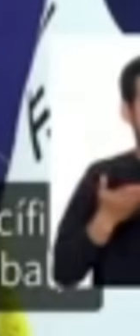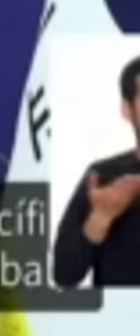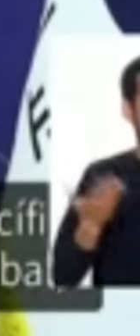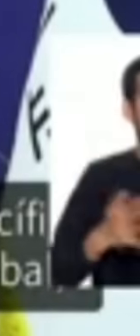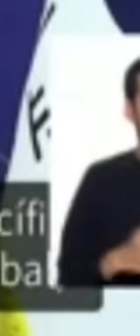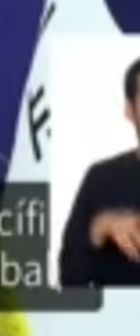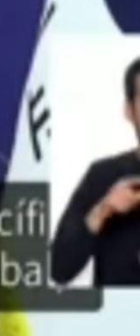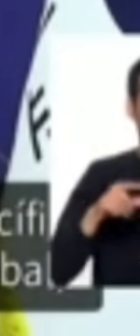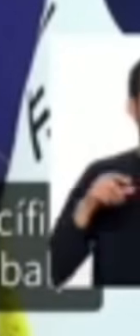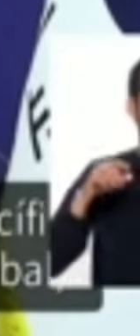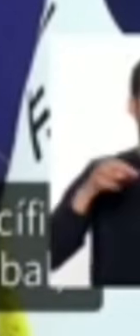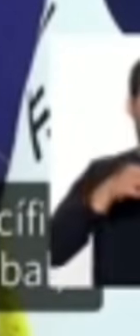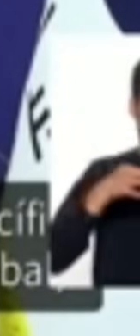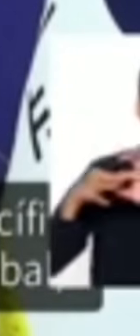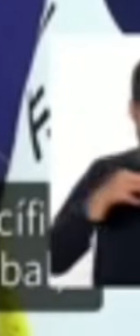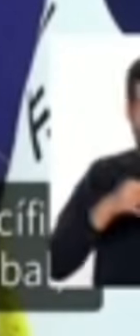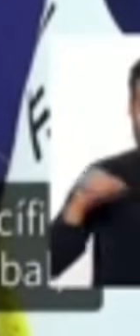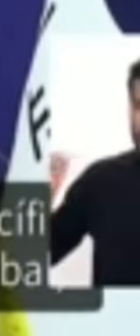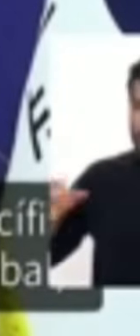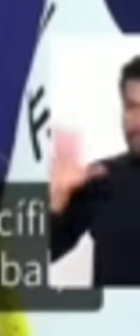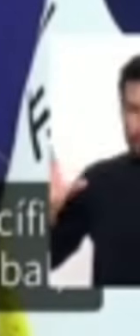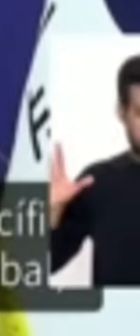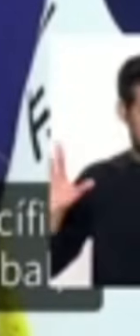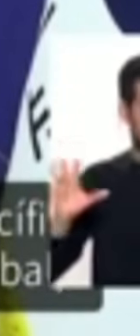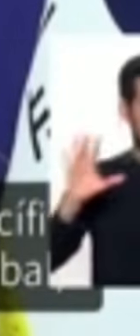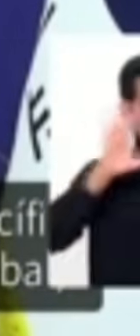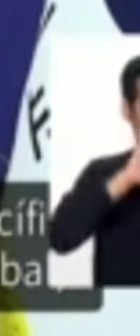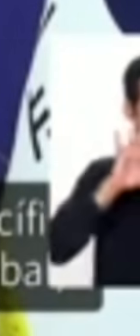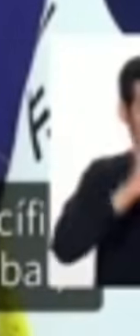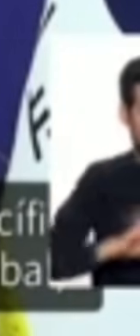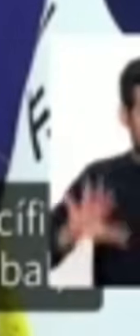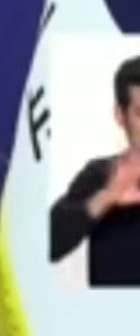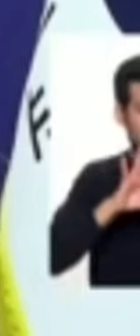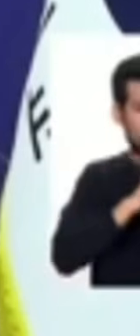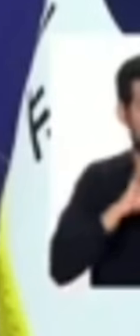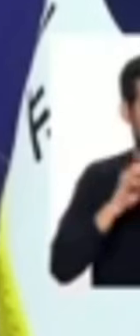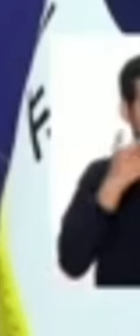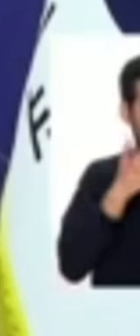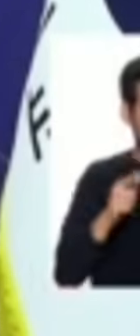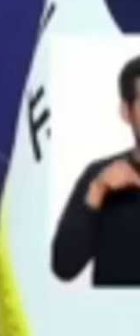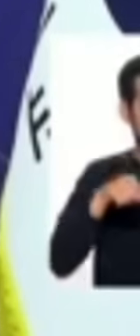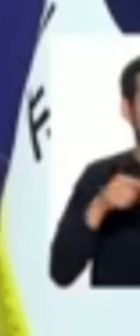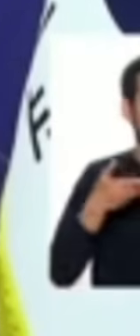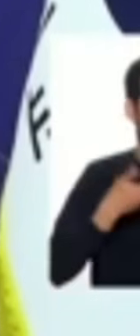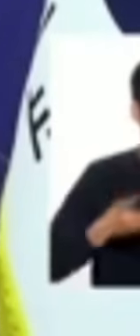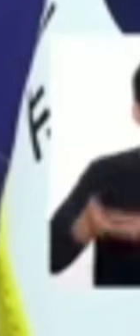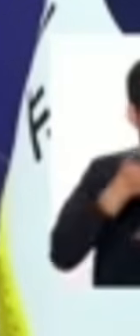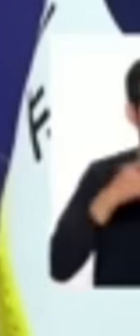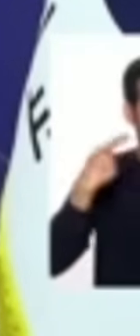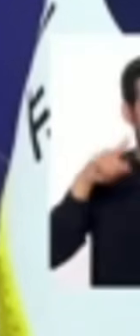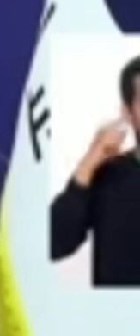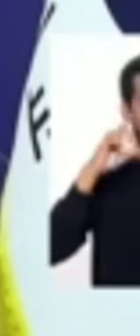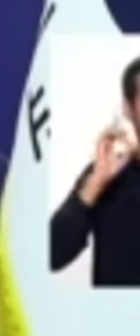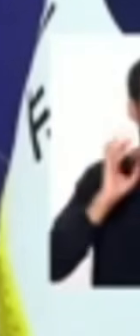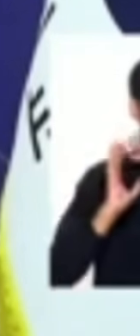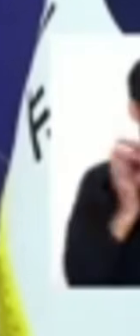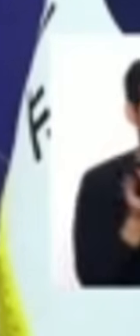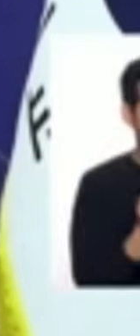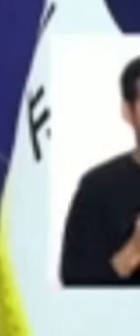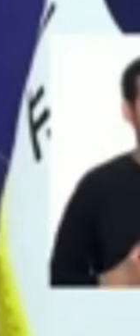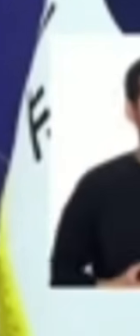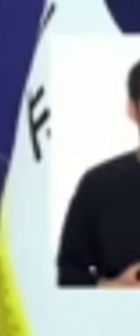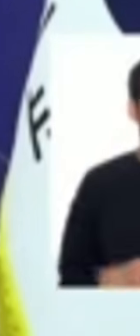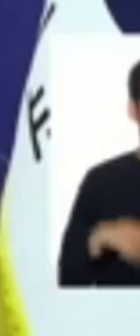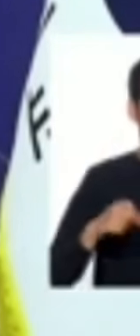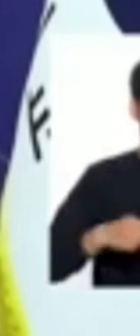the Pacific Indian strategy that contributes actively to freedom, peace, and world prosperity. In this sense, we would